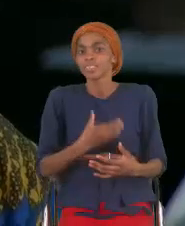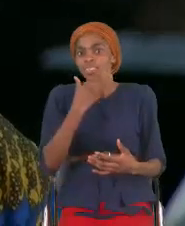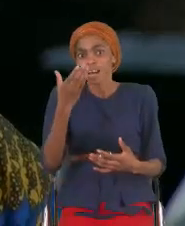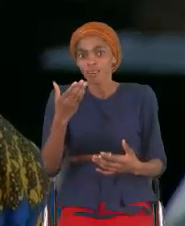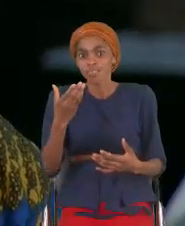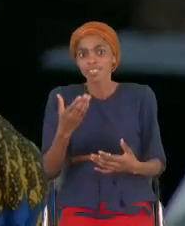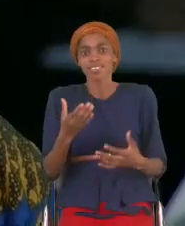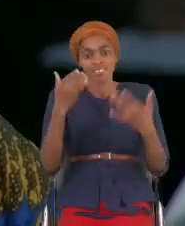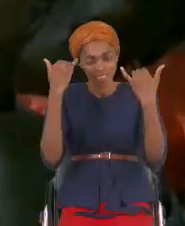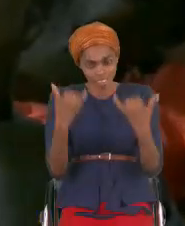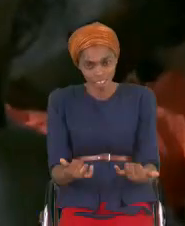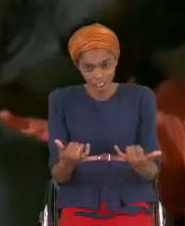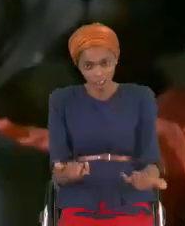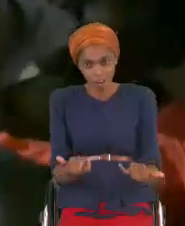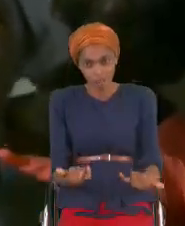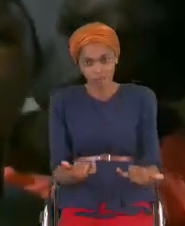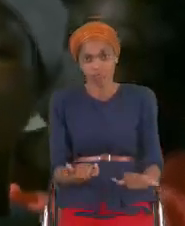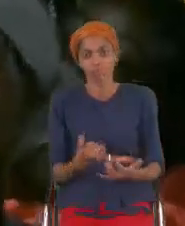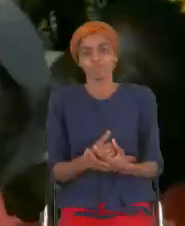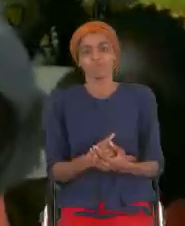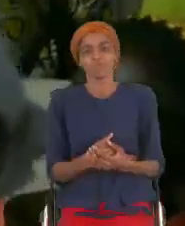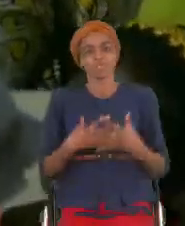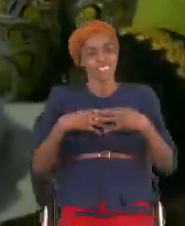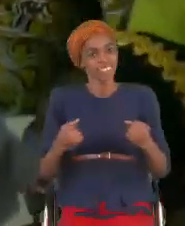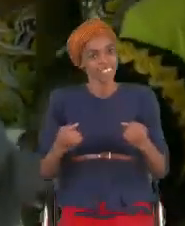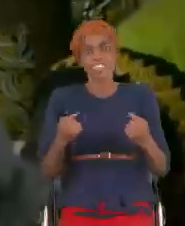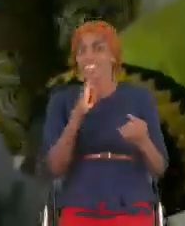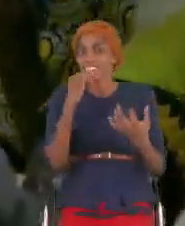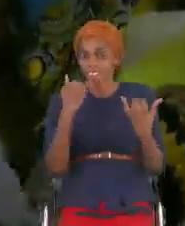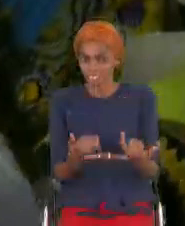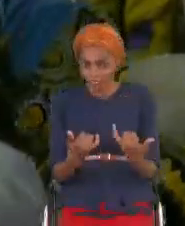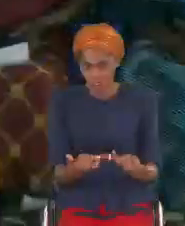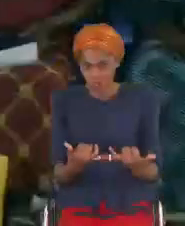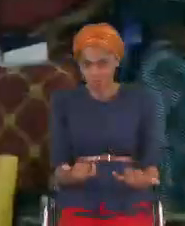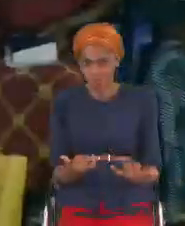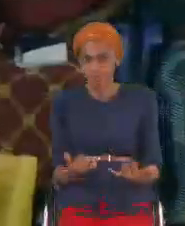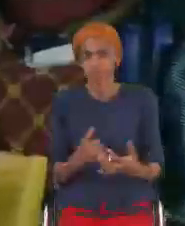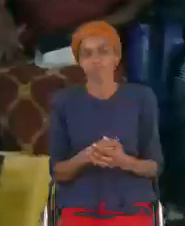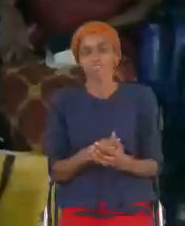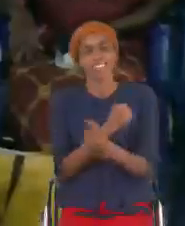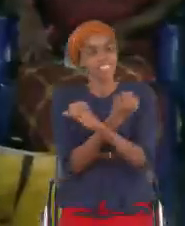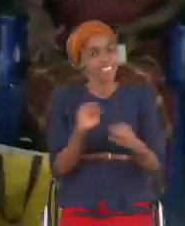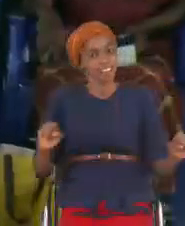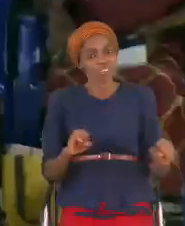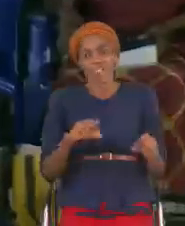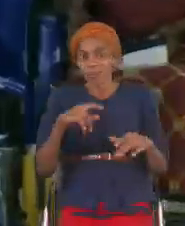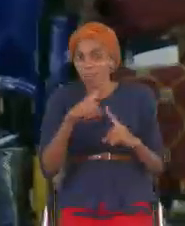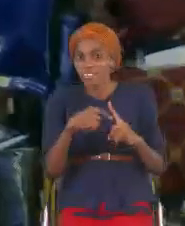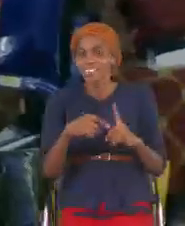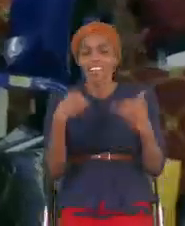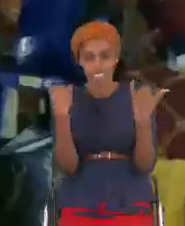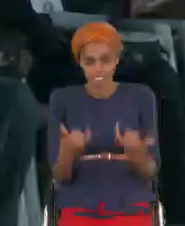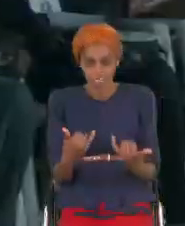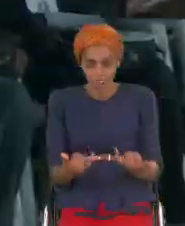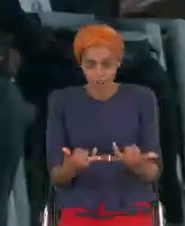This same hour. Healing. This same hour. Salvation. This same hour.